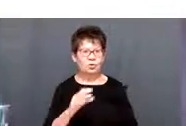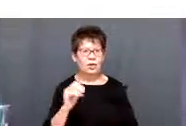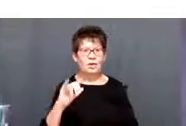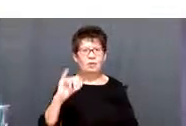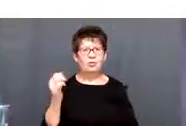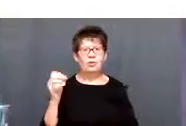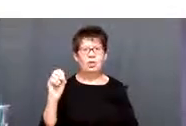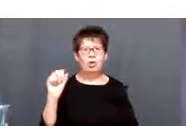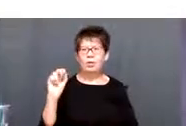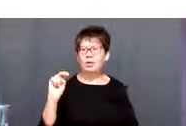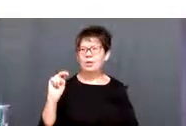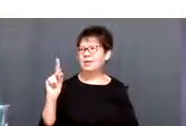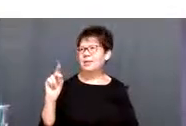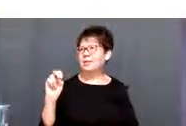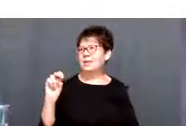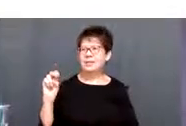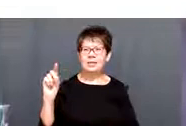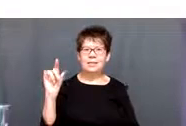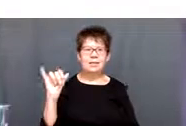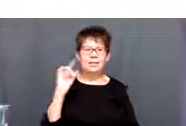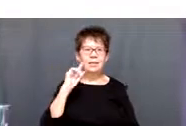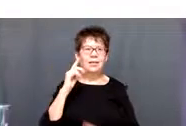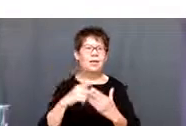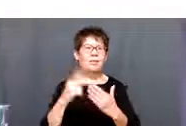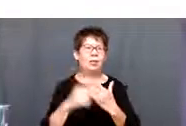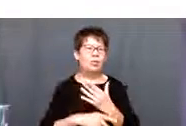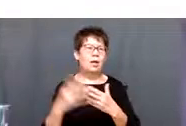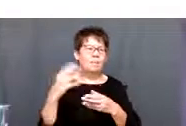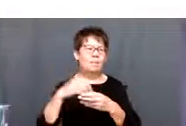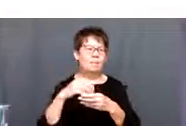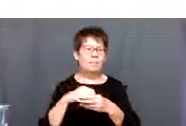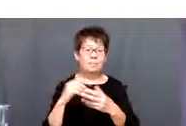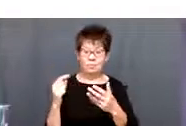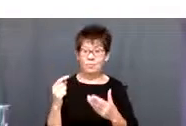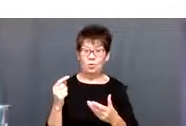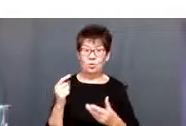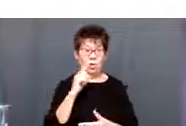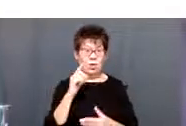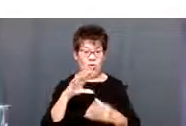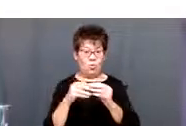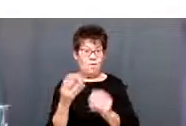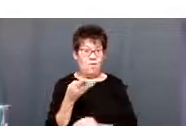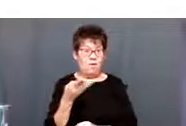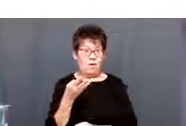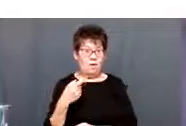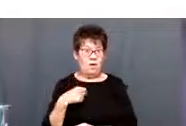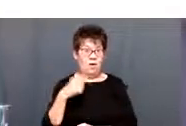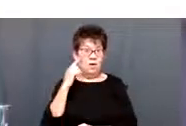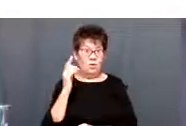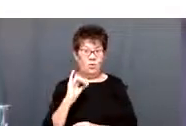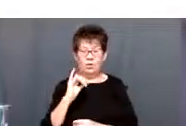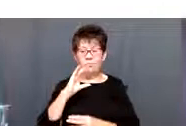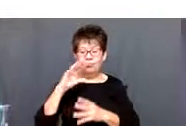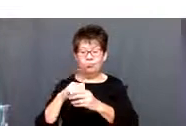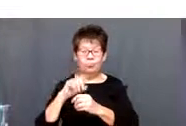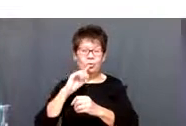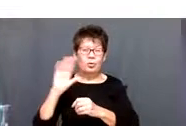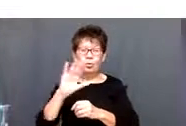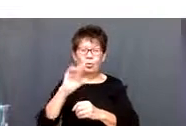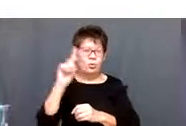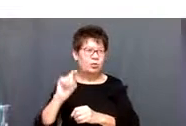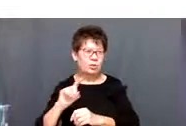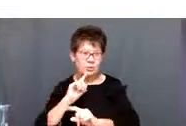TEIS Director of Program Implementation. All three of them will assist me in answering some of the questions at the very end. So we're looking forward to hearing what you all